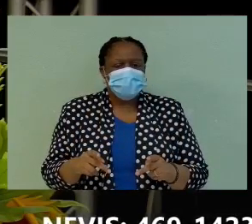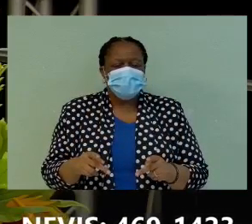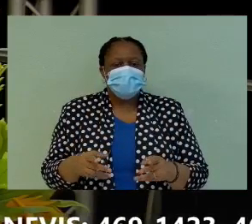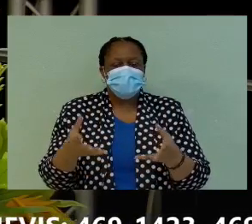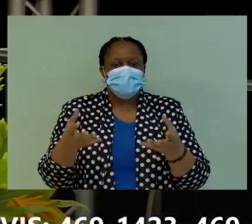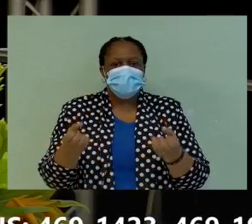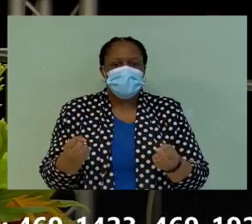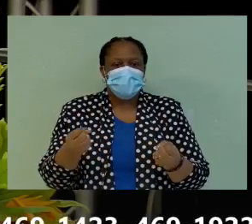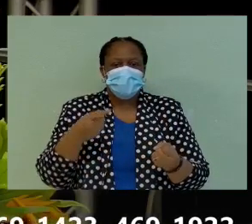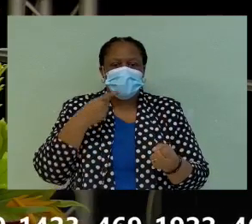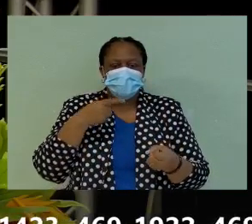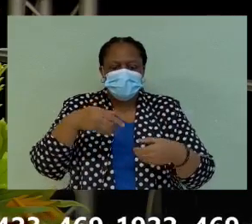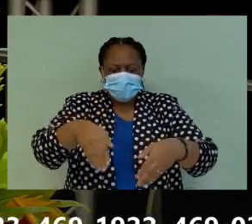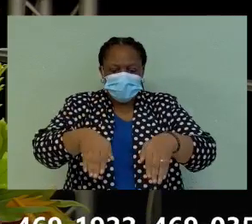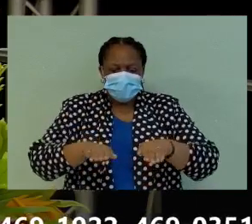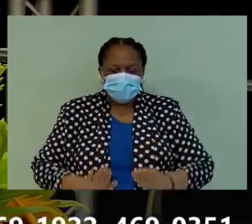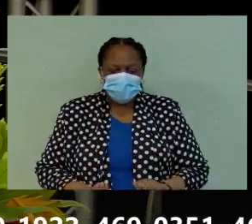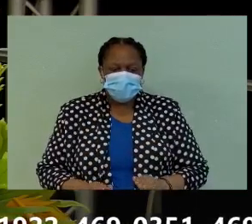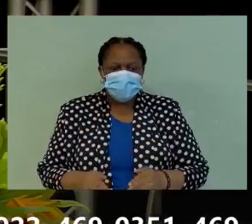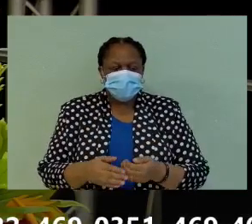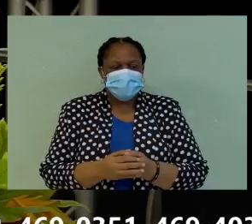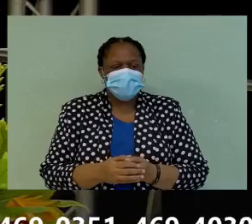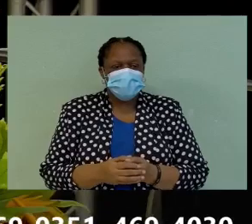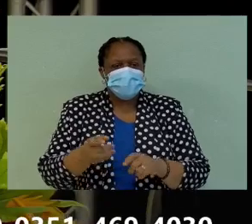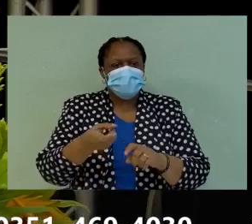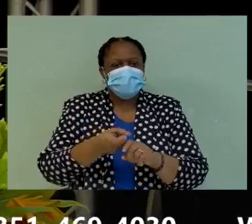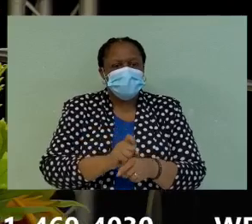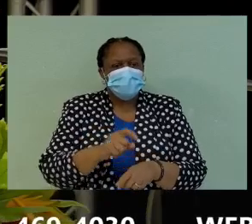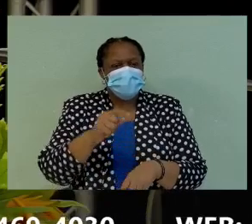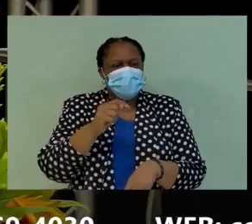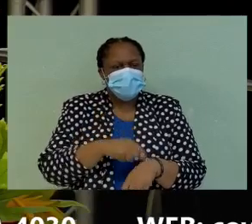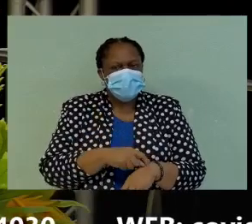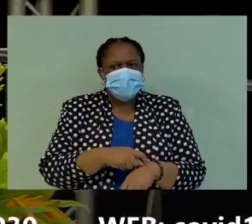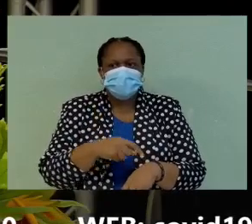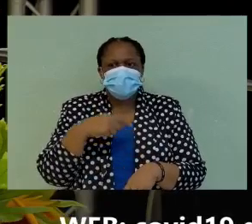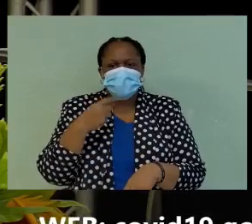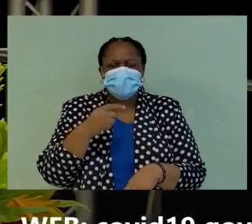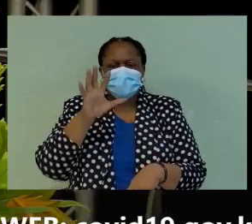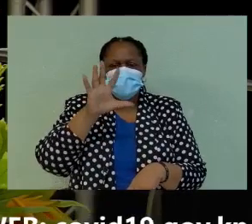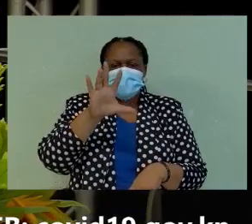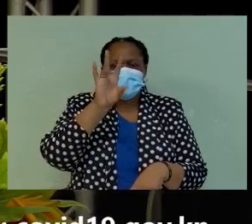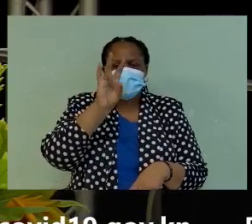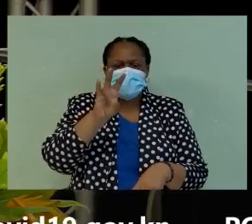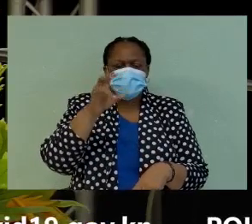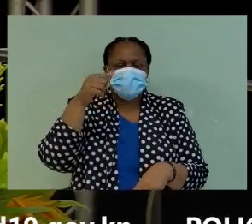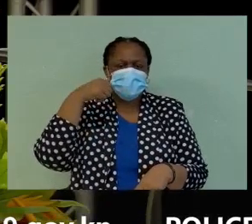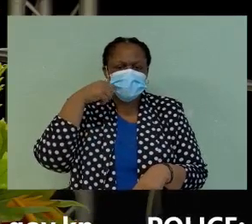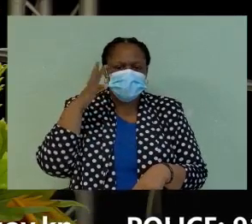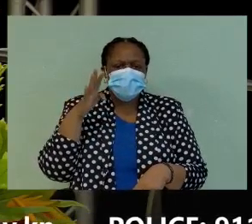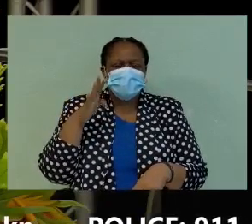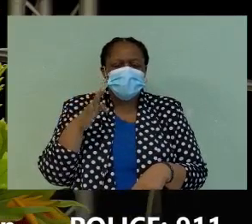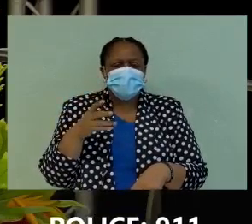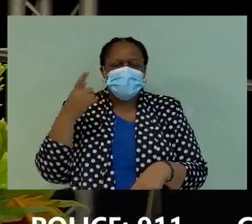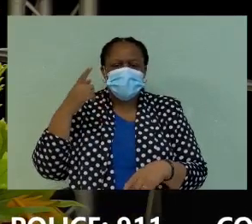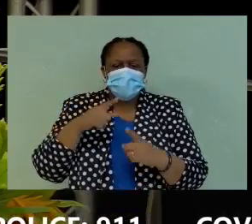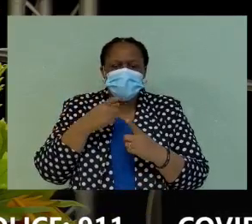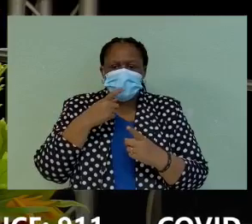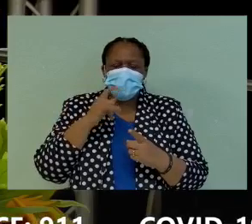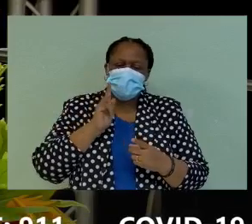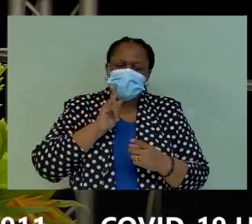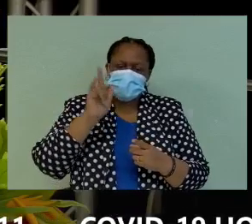in our Federation. From the day it was announced that a 57-year-old female with a recent history of